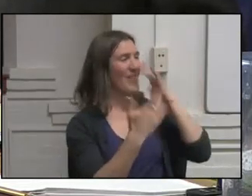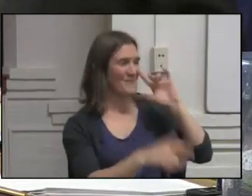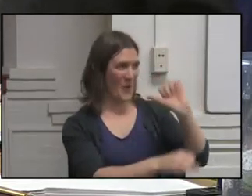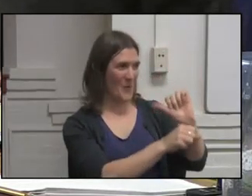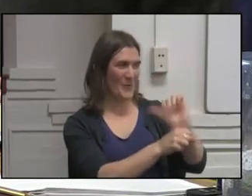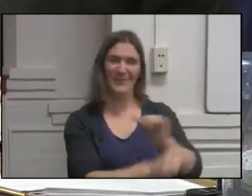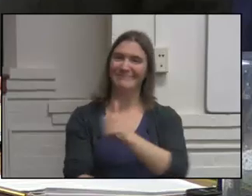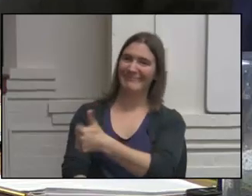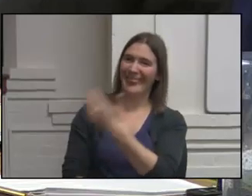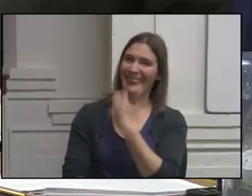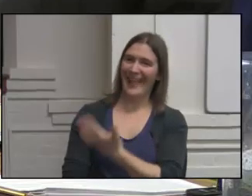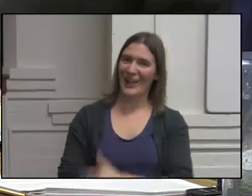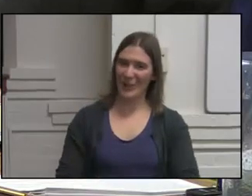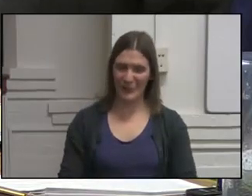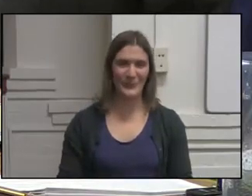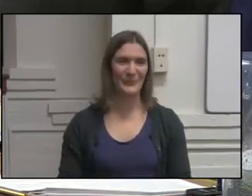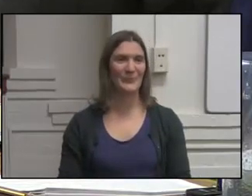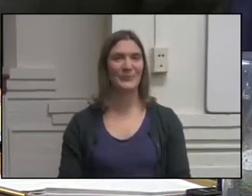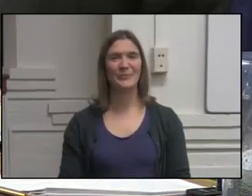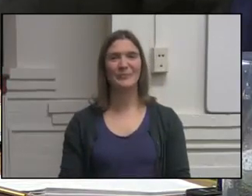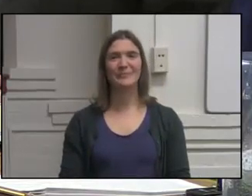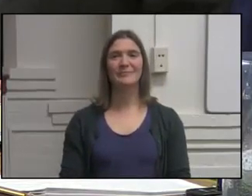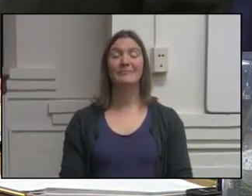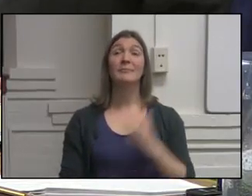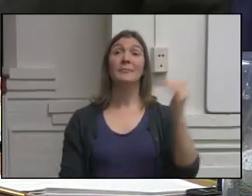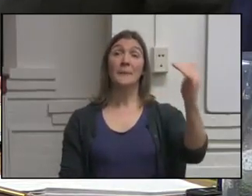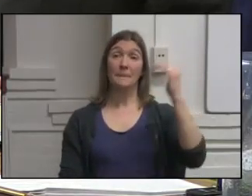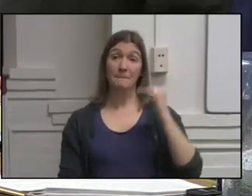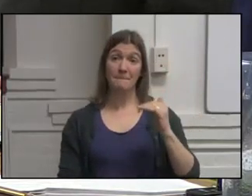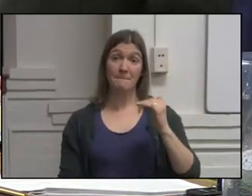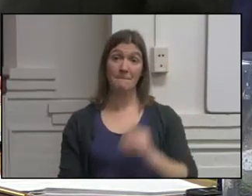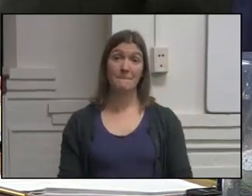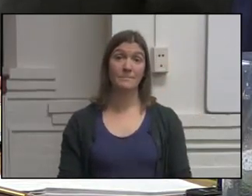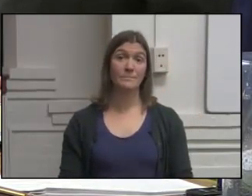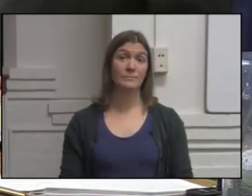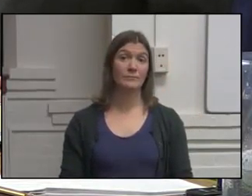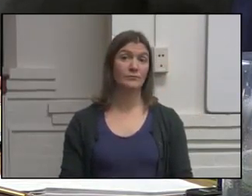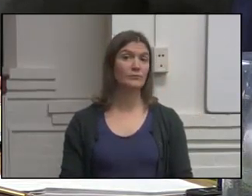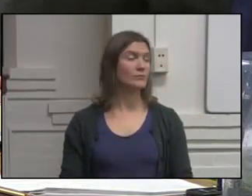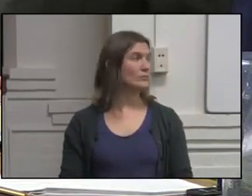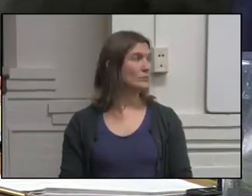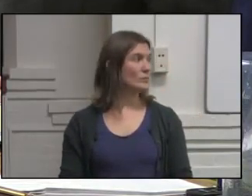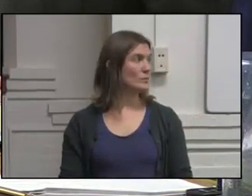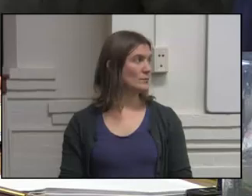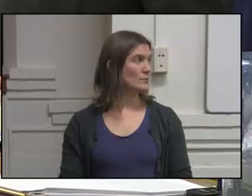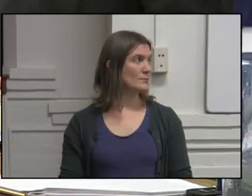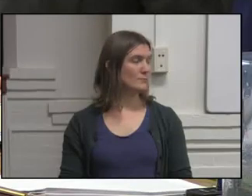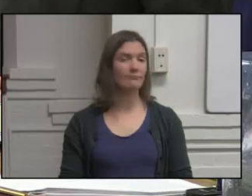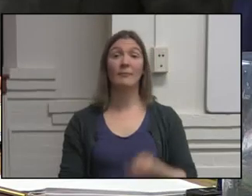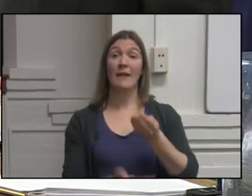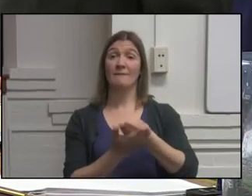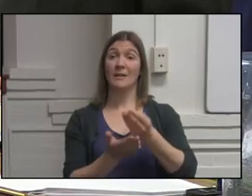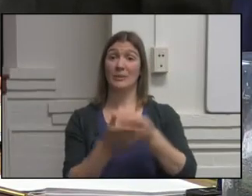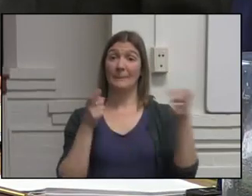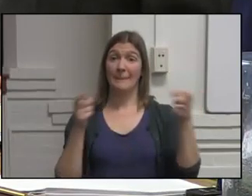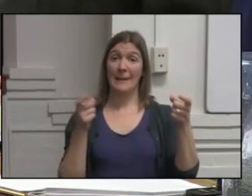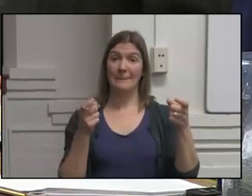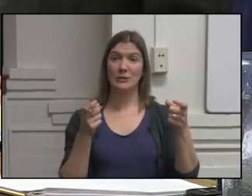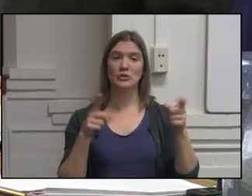work. Thank you. Things look good. Okay, the next item we are going to move to is financial